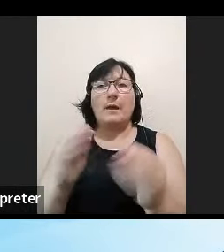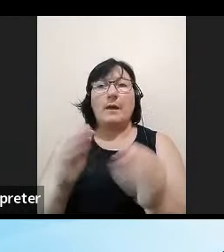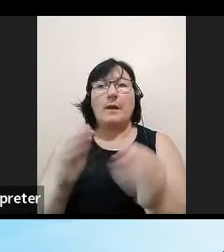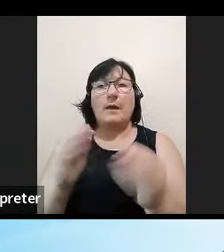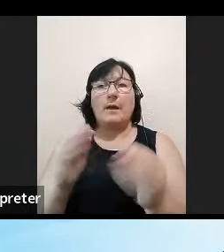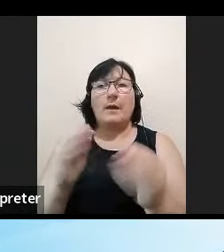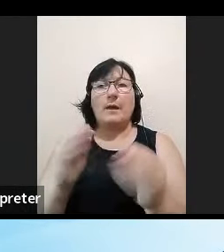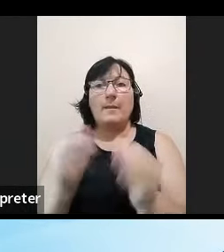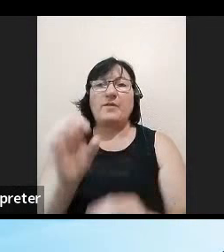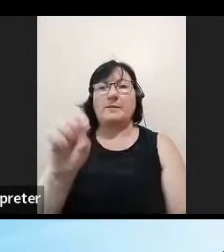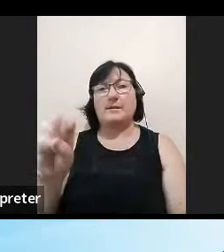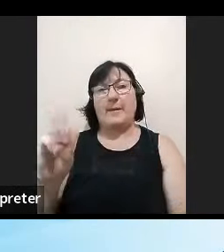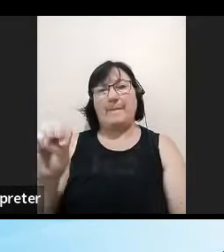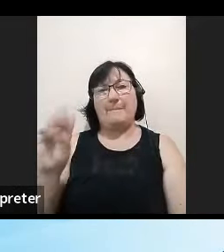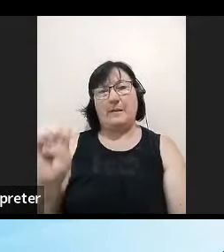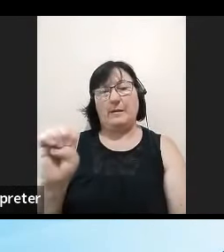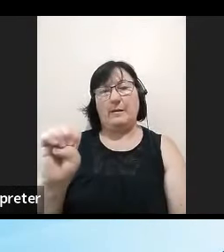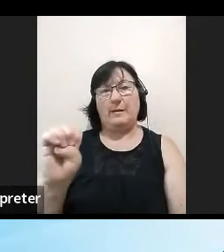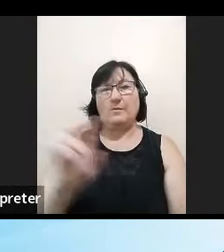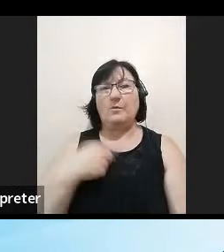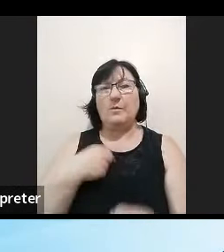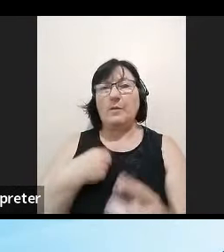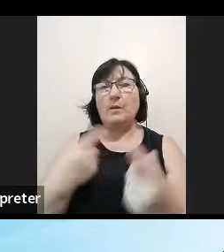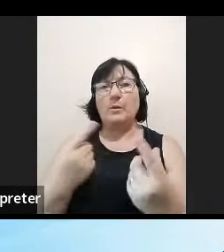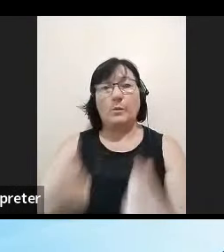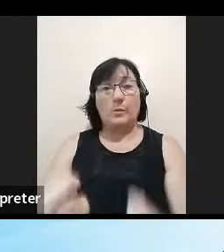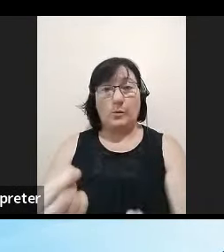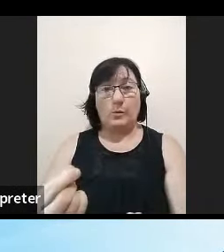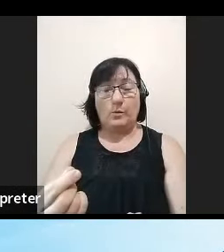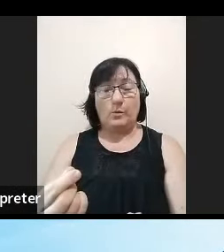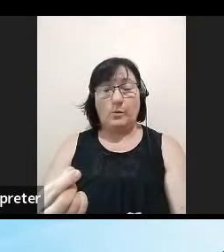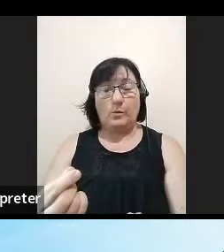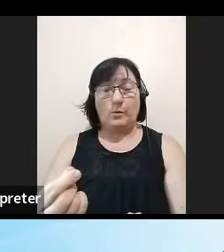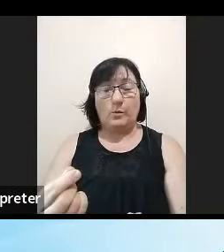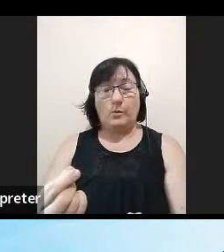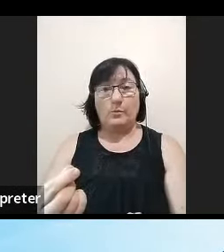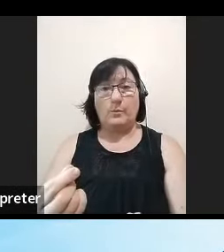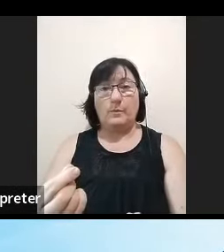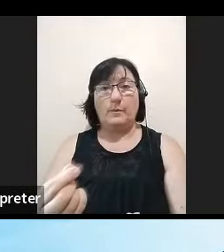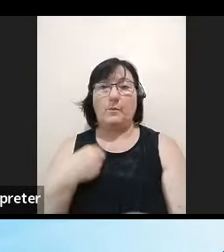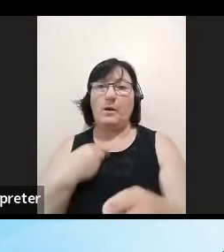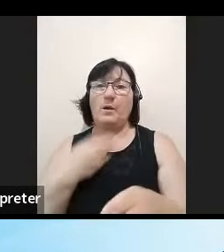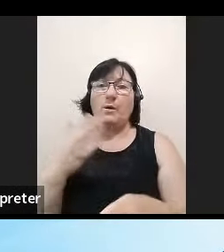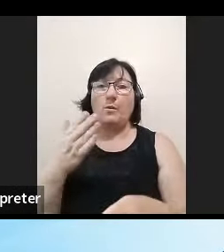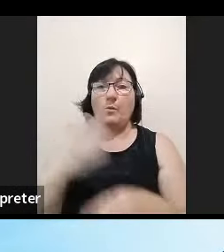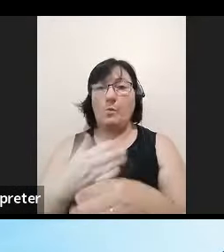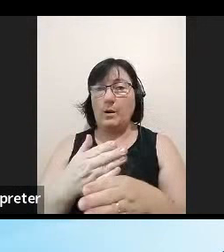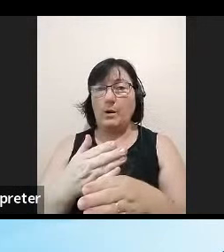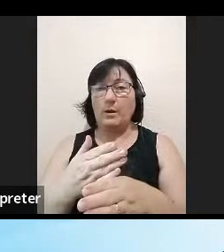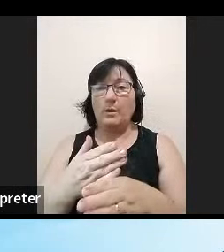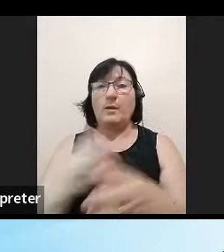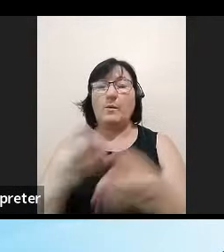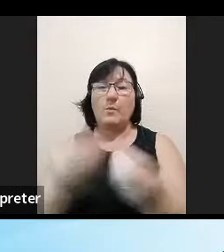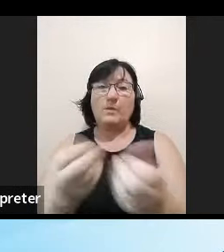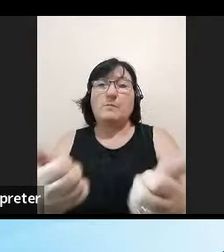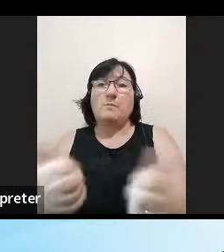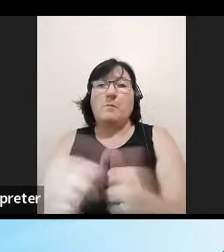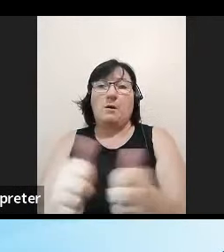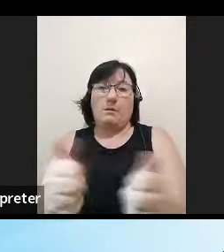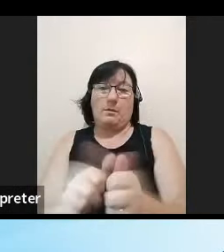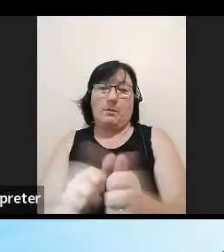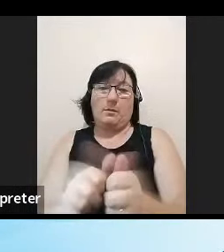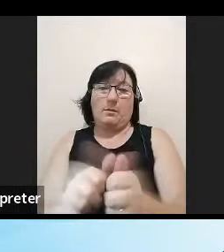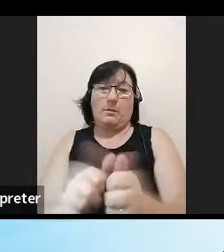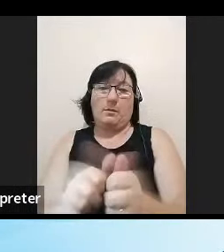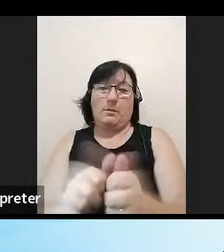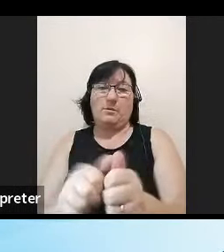doing, because what we're doing is we're working with and through stakeholders. So we've got a consultative forum that looks at the